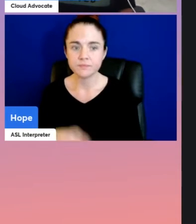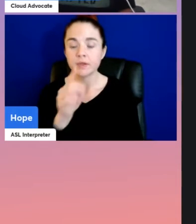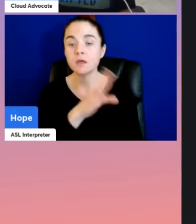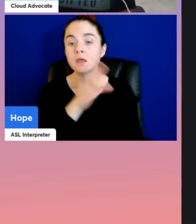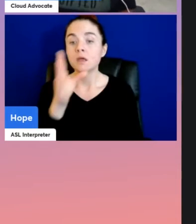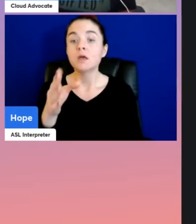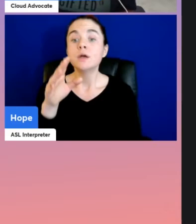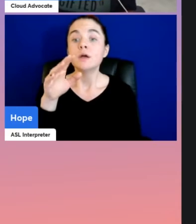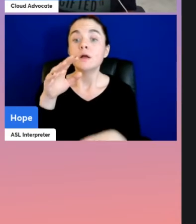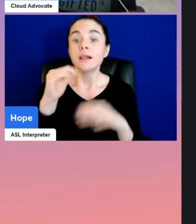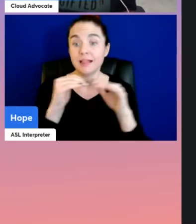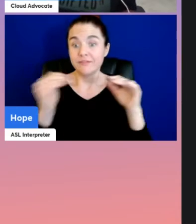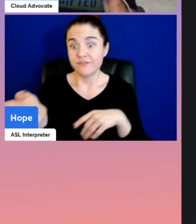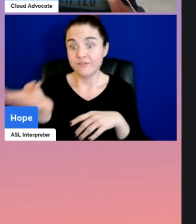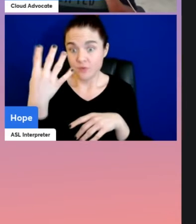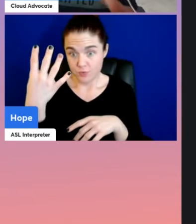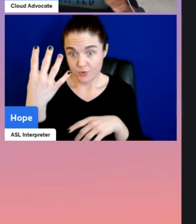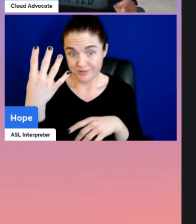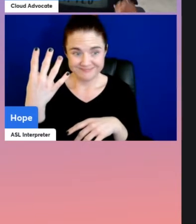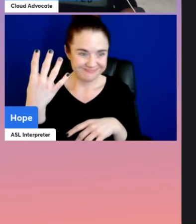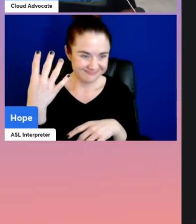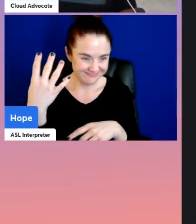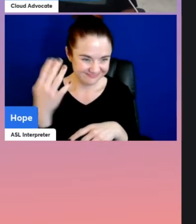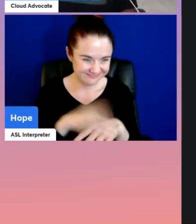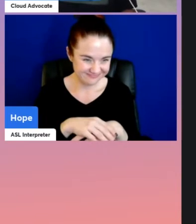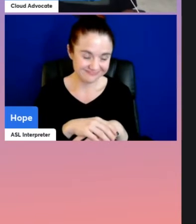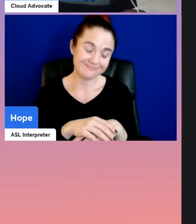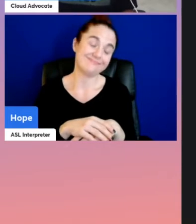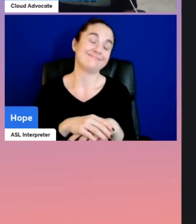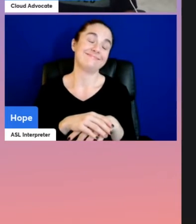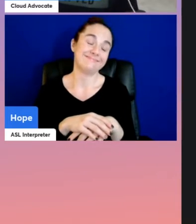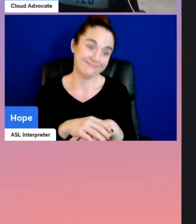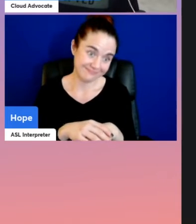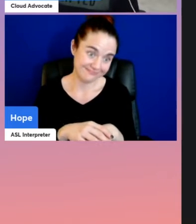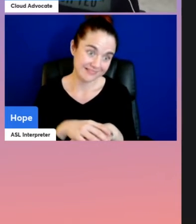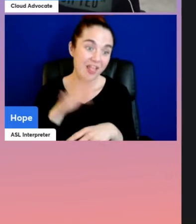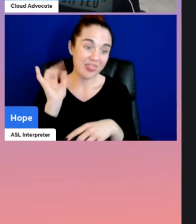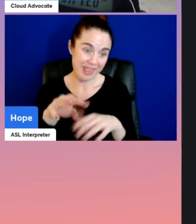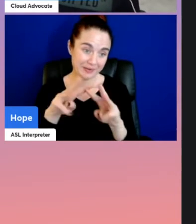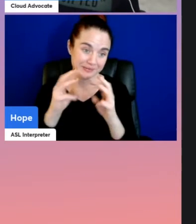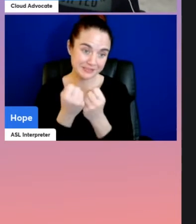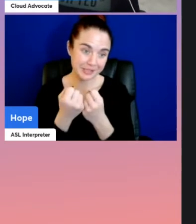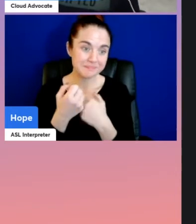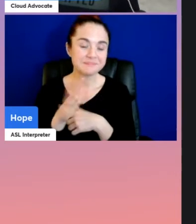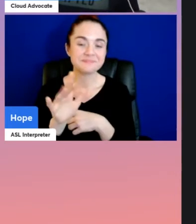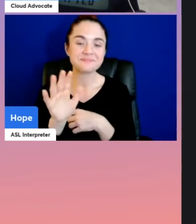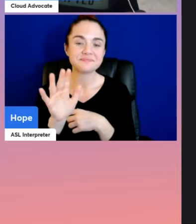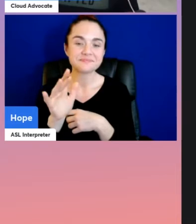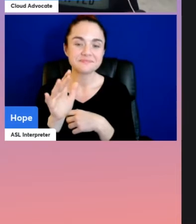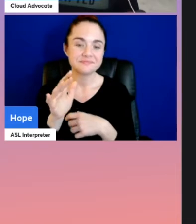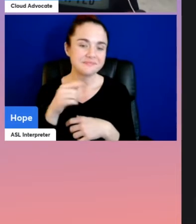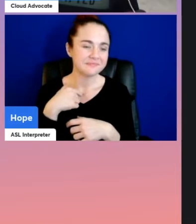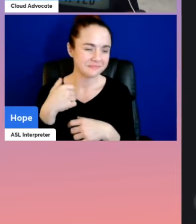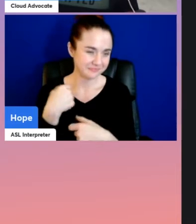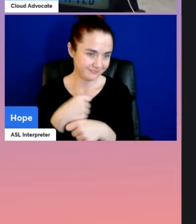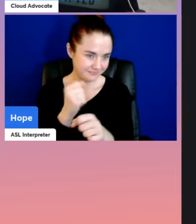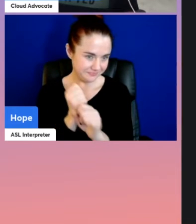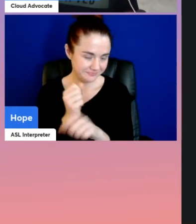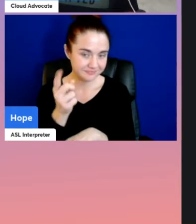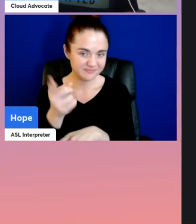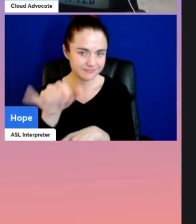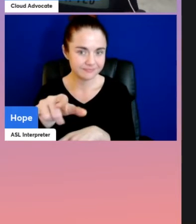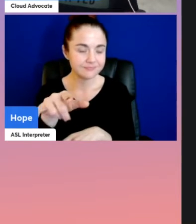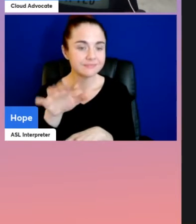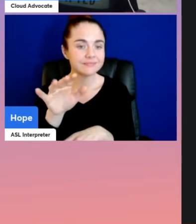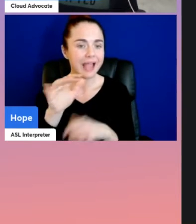so level 4, when we get to level 4, that workshop I'm looking forward for this is where the way I kind of